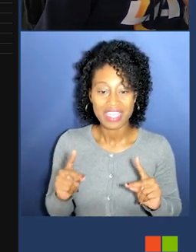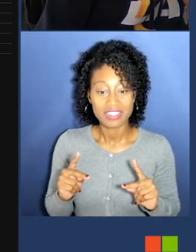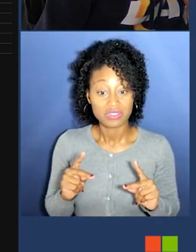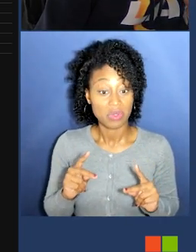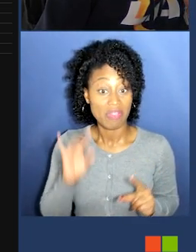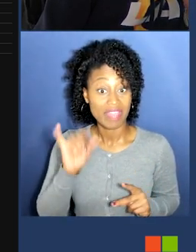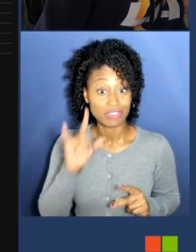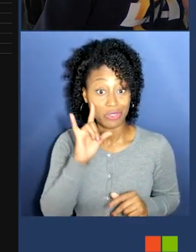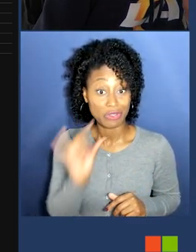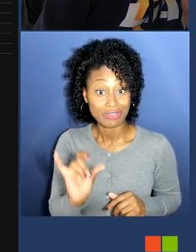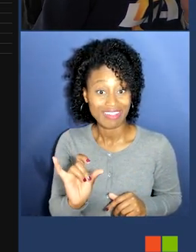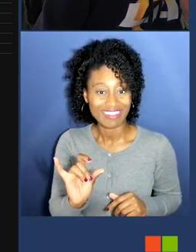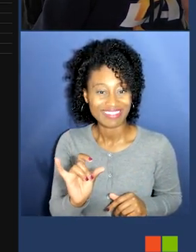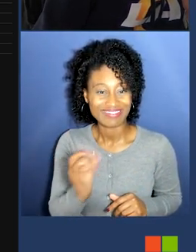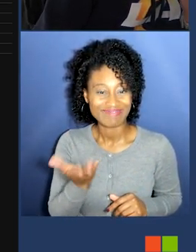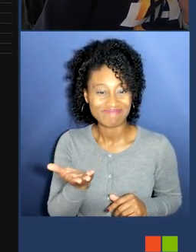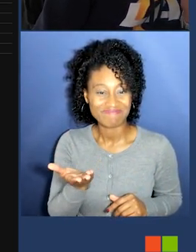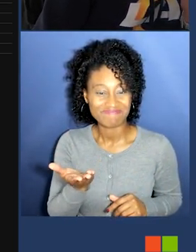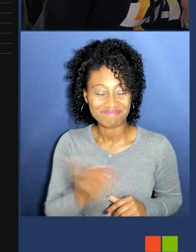like.